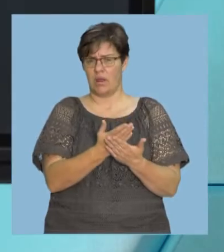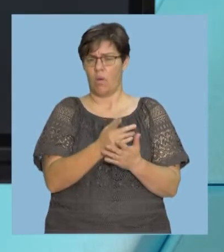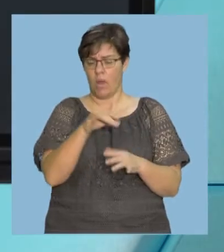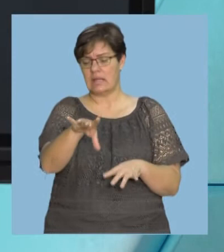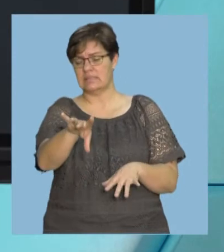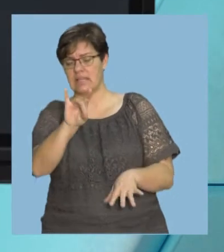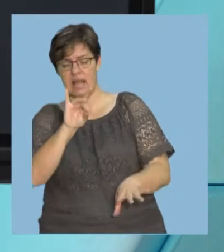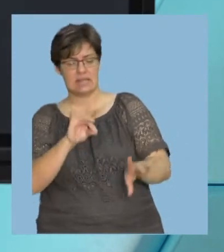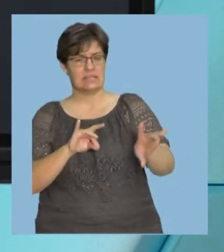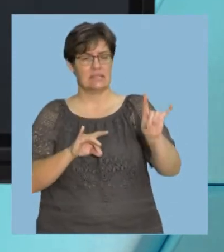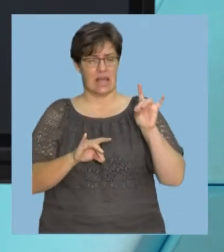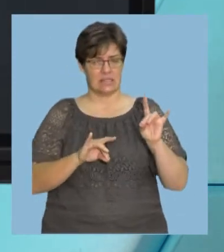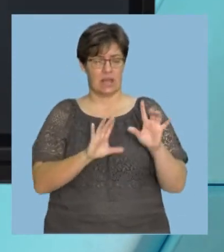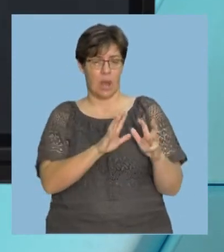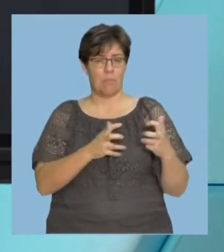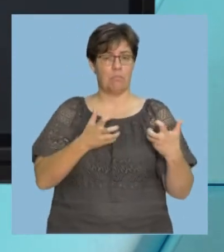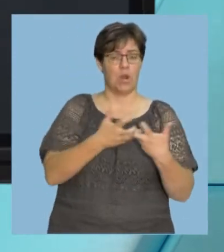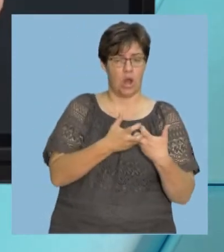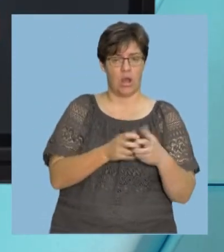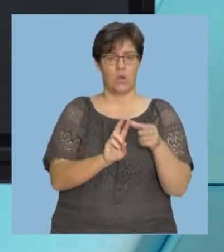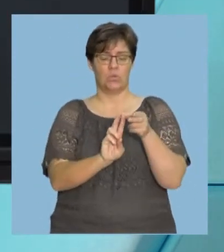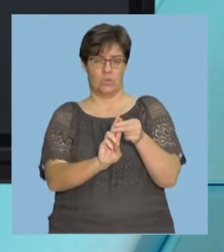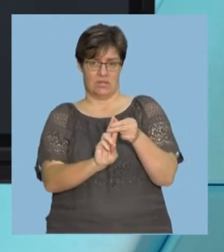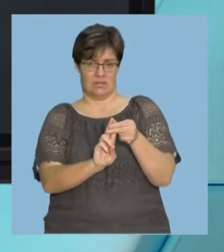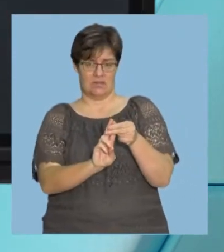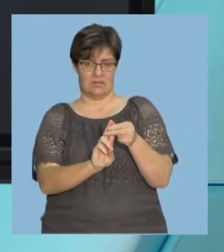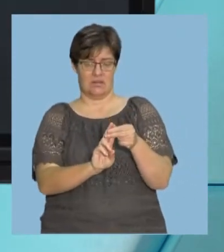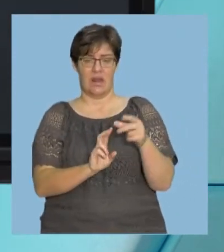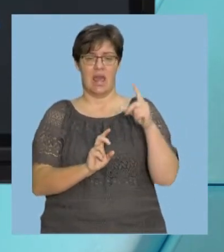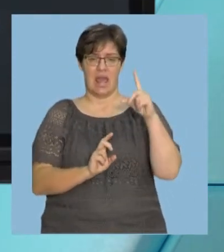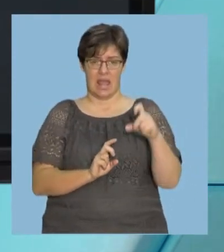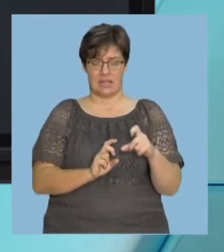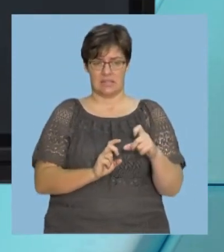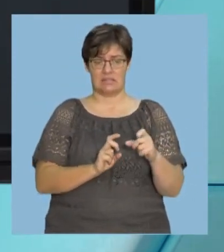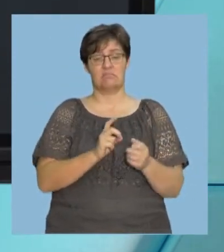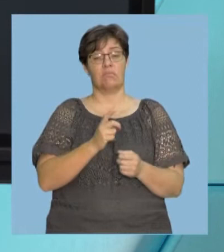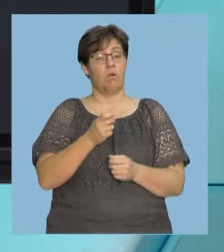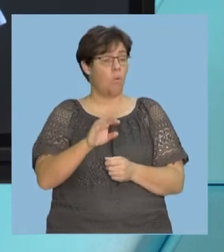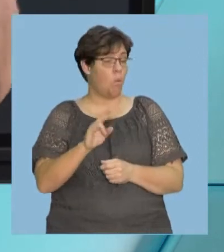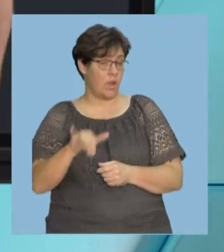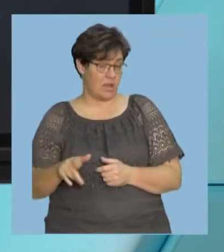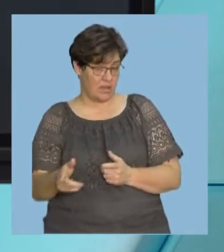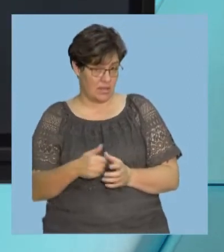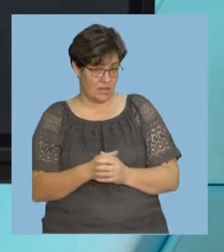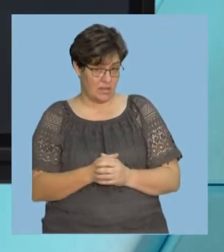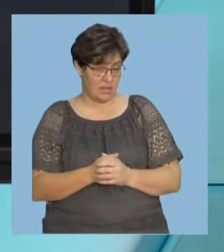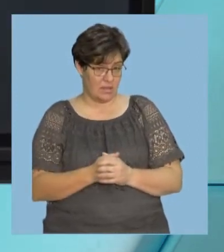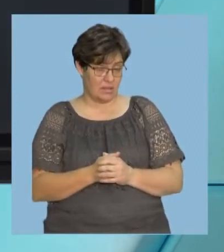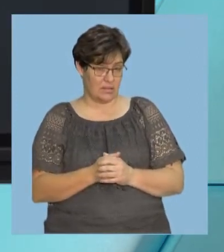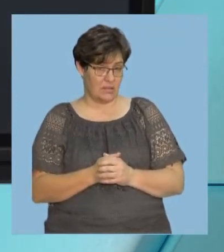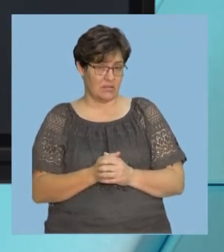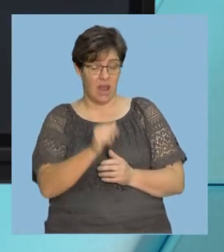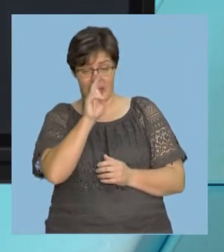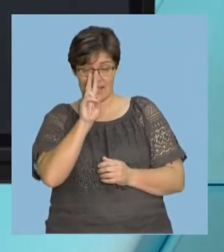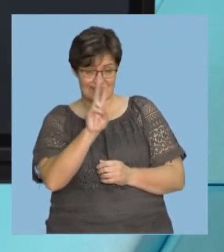of selecting an element that belongs to the union of X and Y? Make sure that you